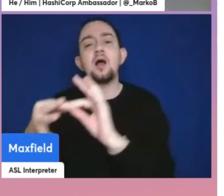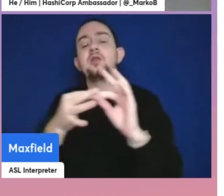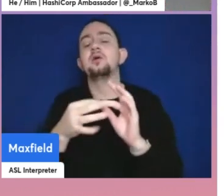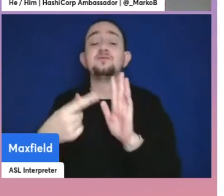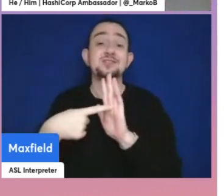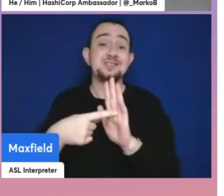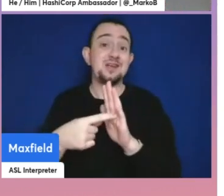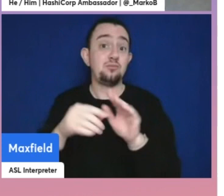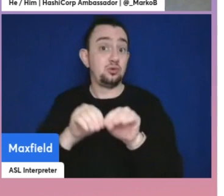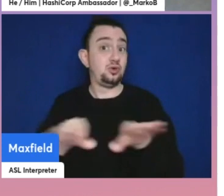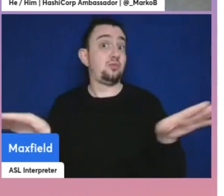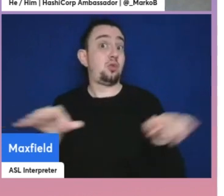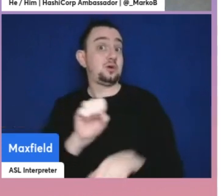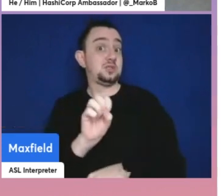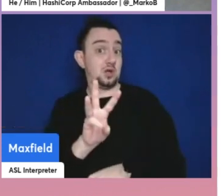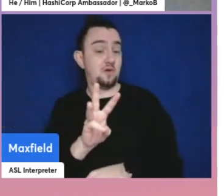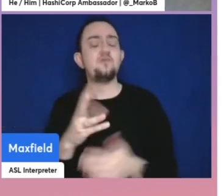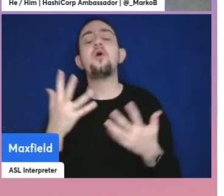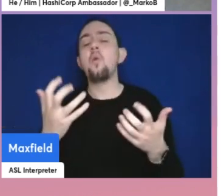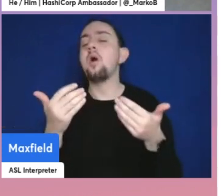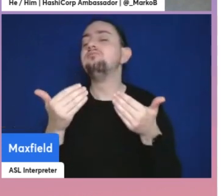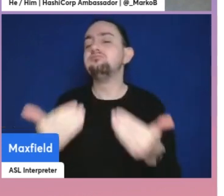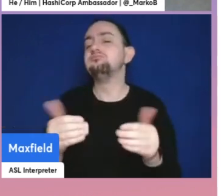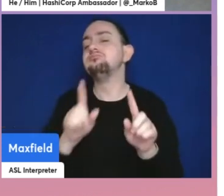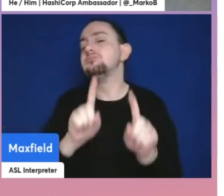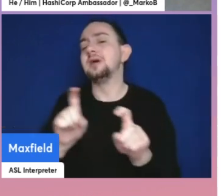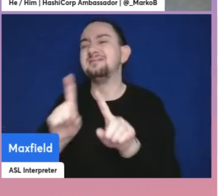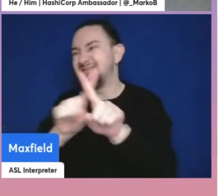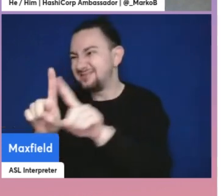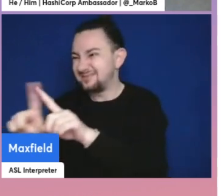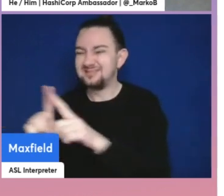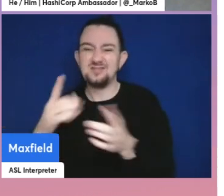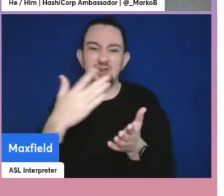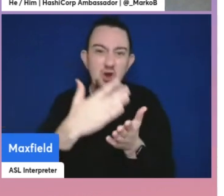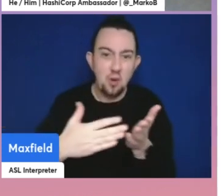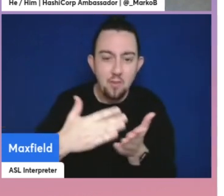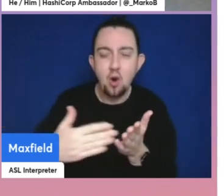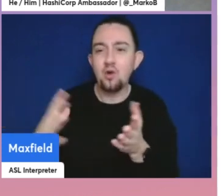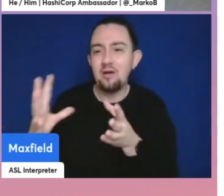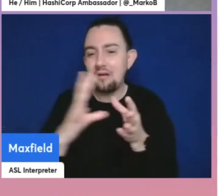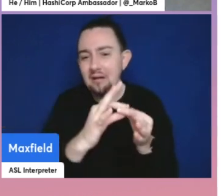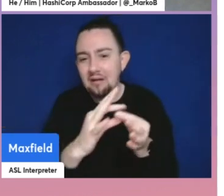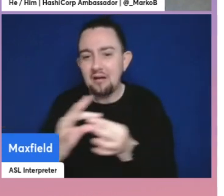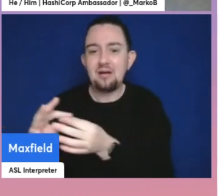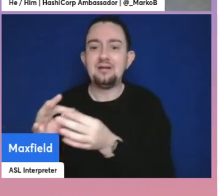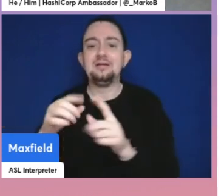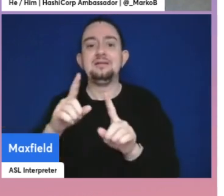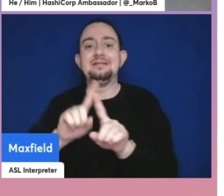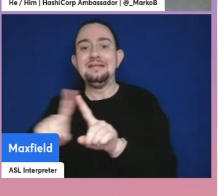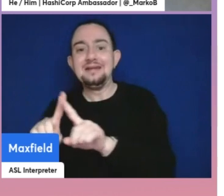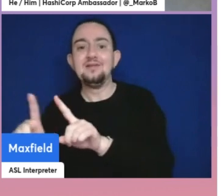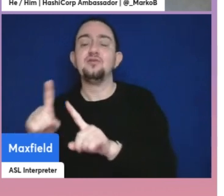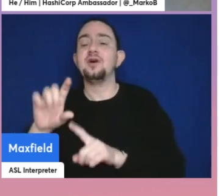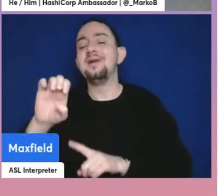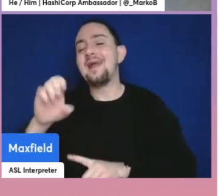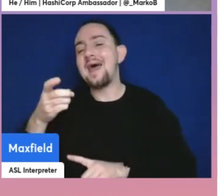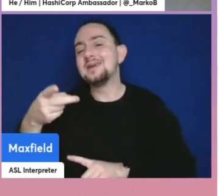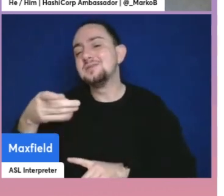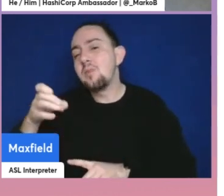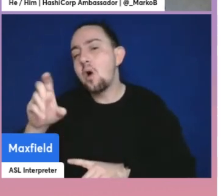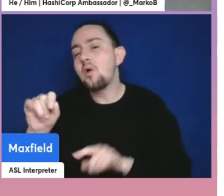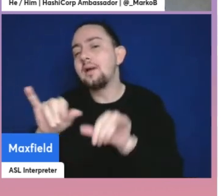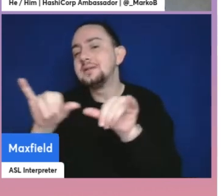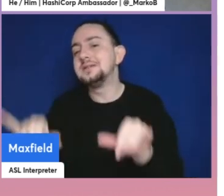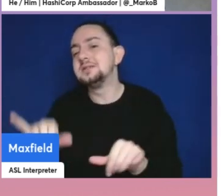want to test it with all different components and all different external systems, how that interacts. And the last stage would then